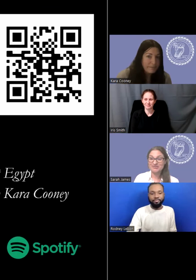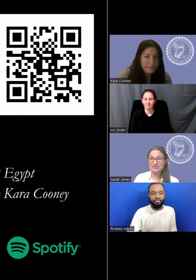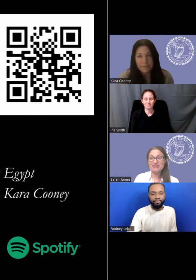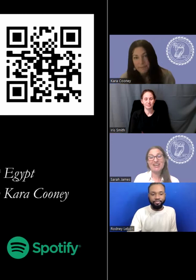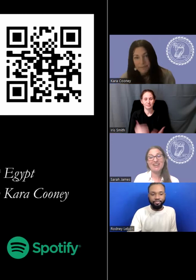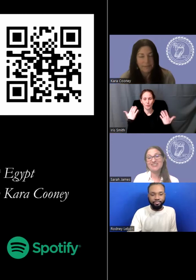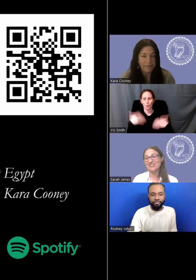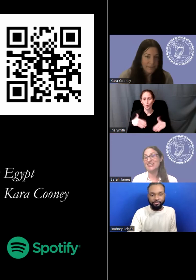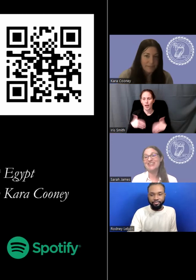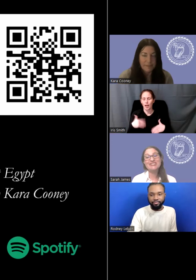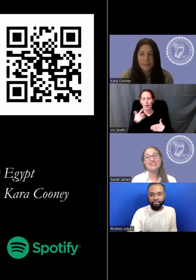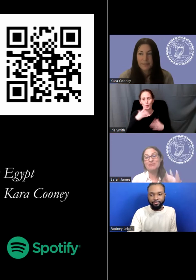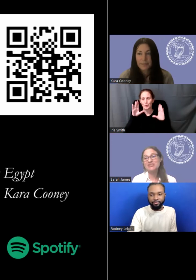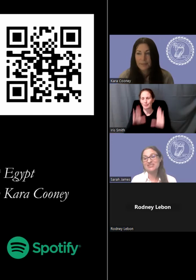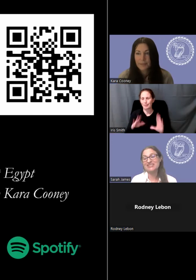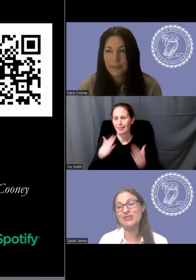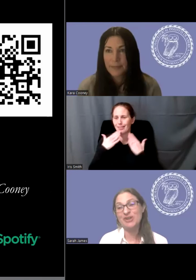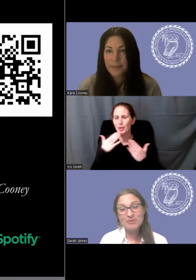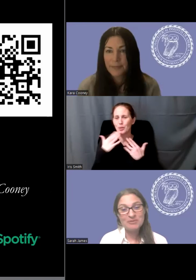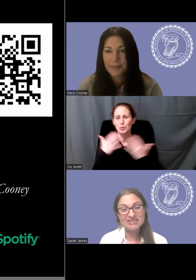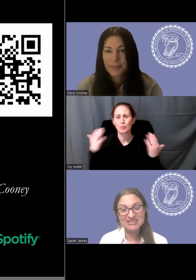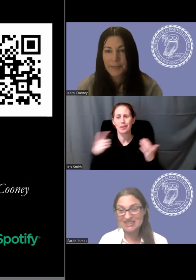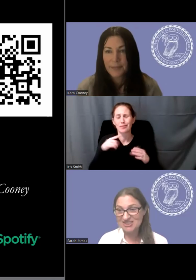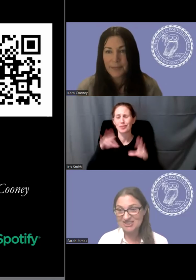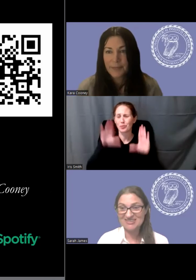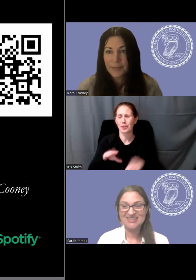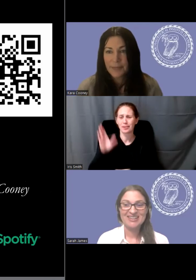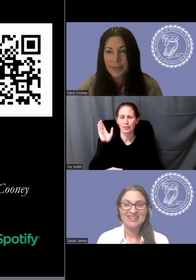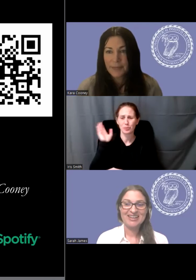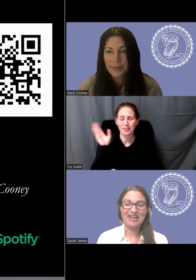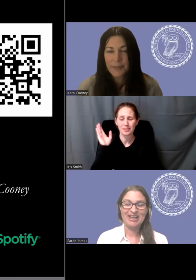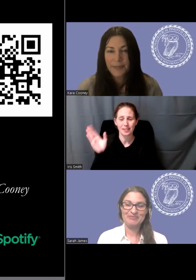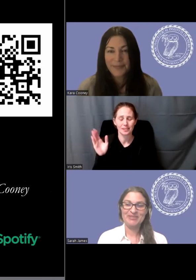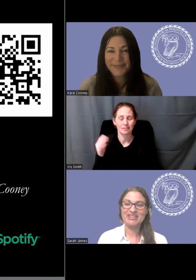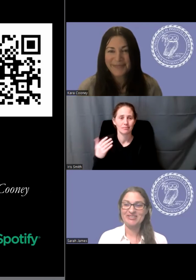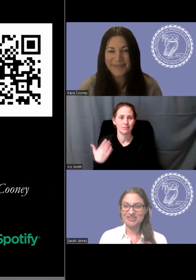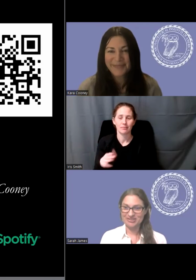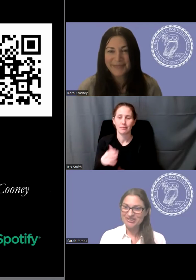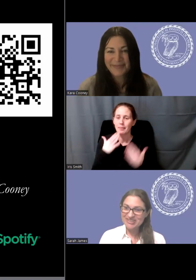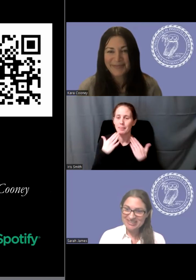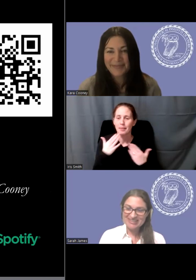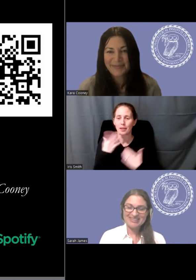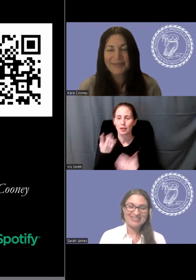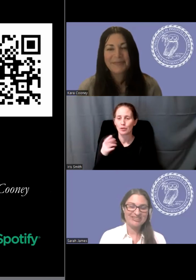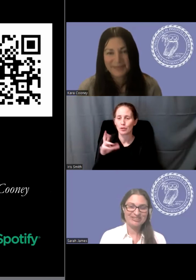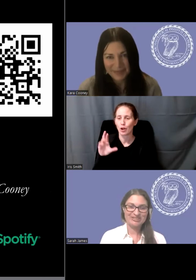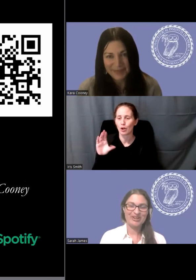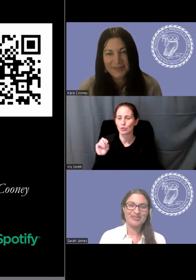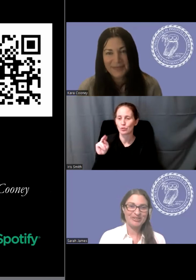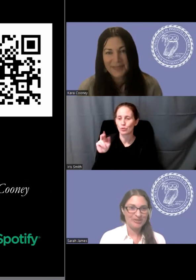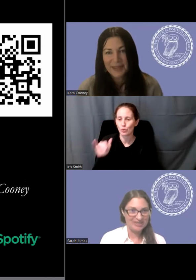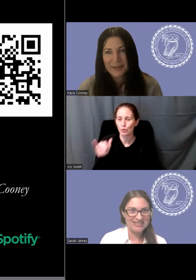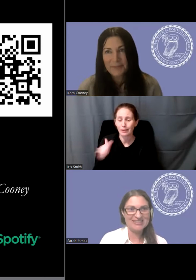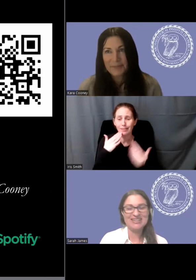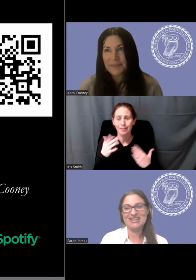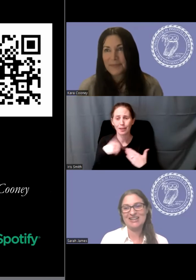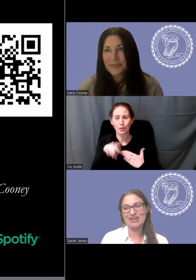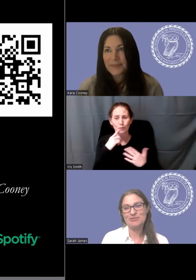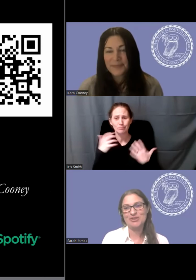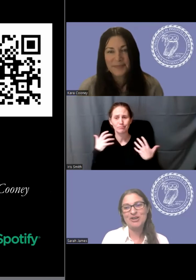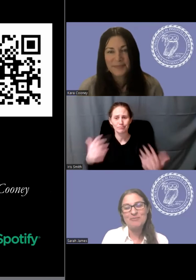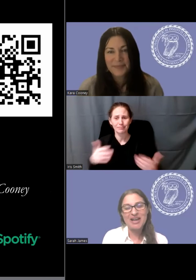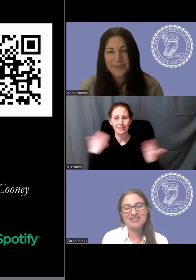Wow, spectacular. Thank you so much for this incredible presentation. Thank you, Dr. Cooney. Thank you to all of you who attended,